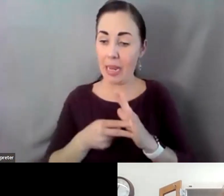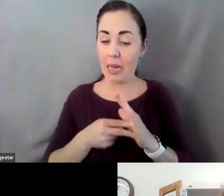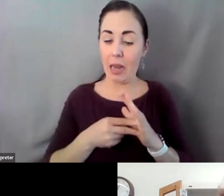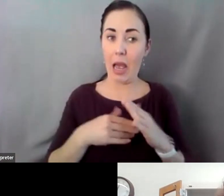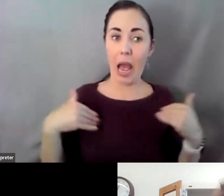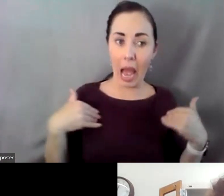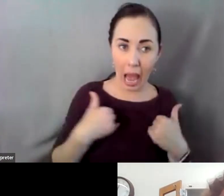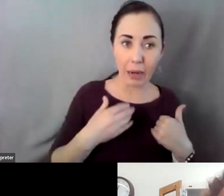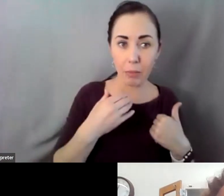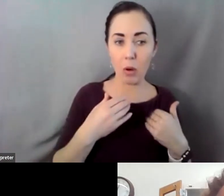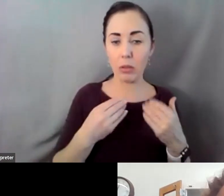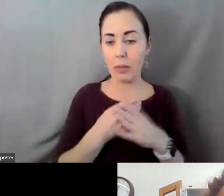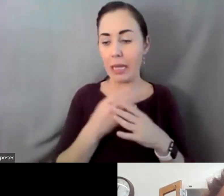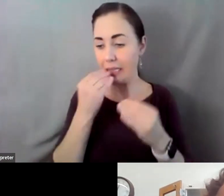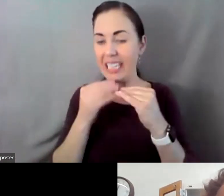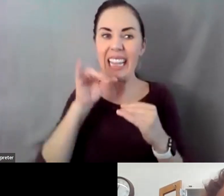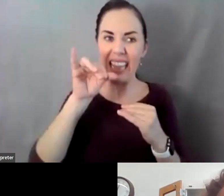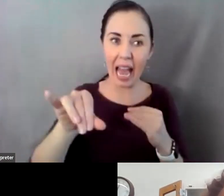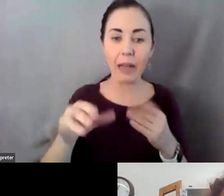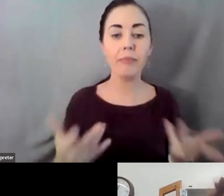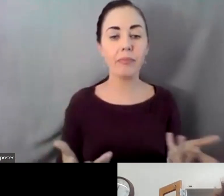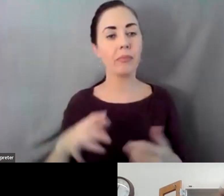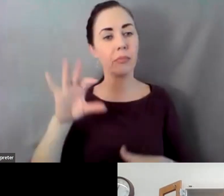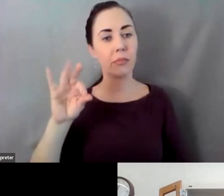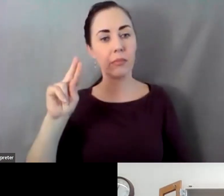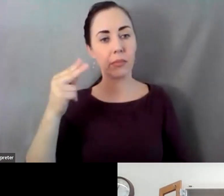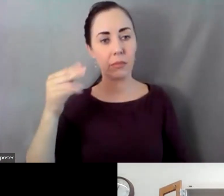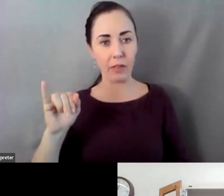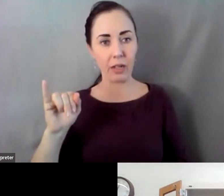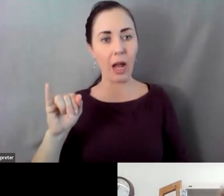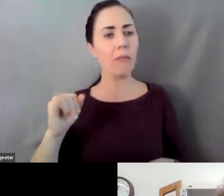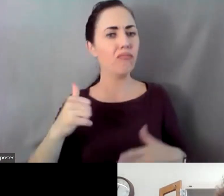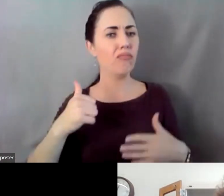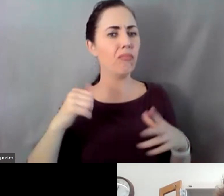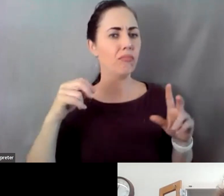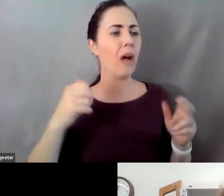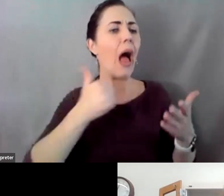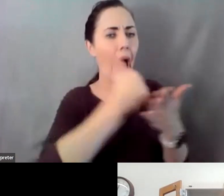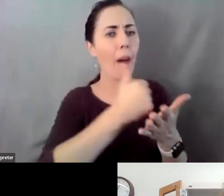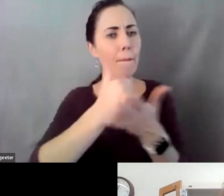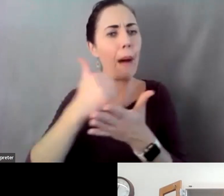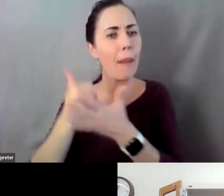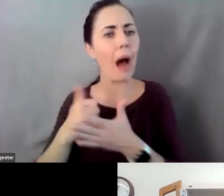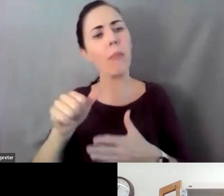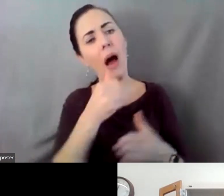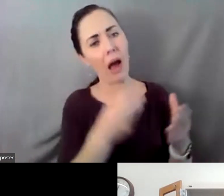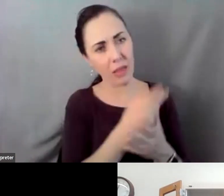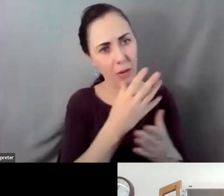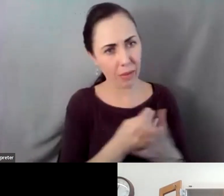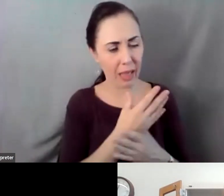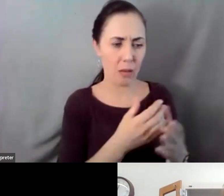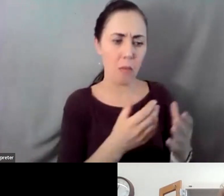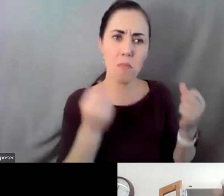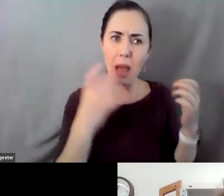forest. A lot of them help plants, but not all. Almost all plants need some fungi in order to be able to grow